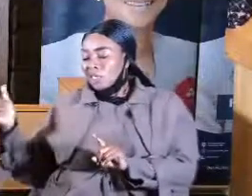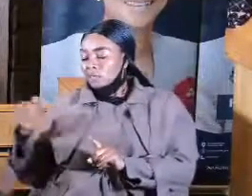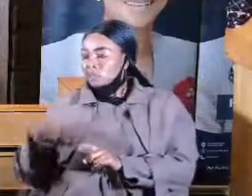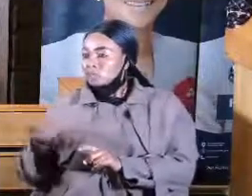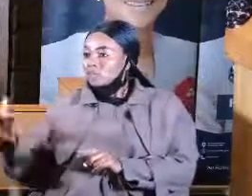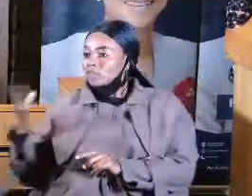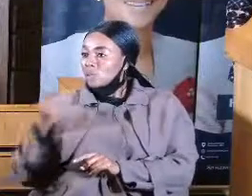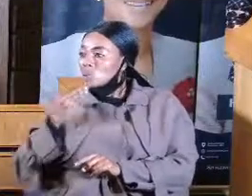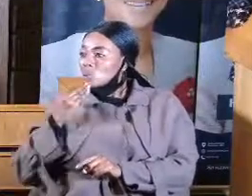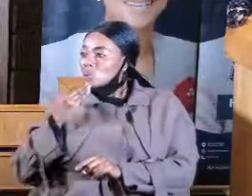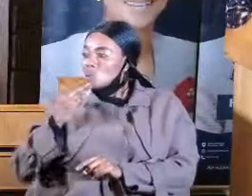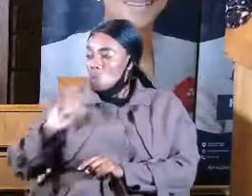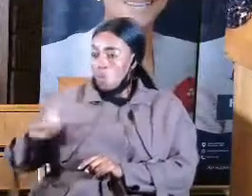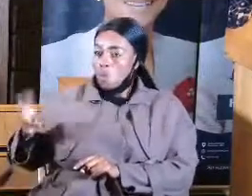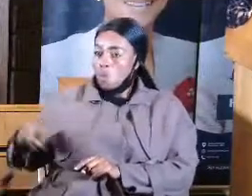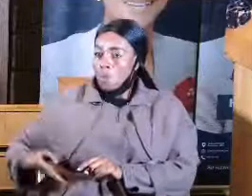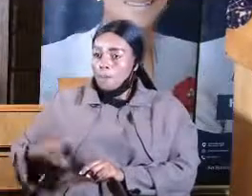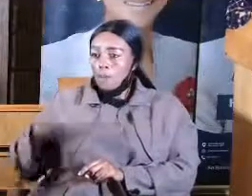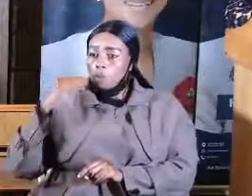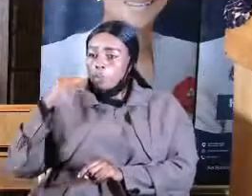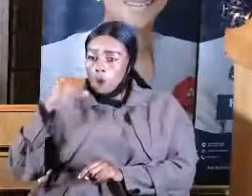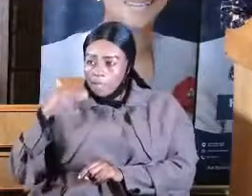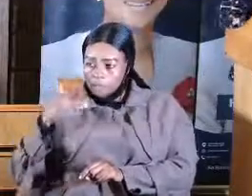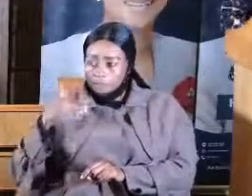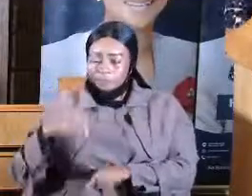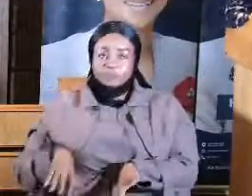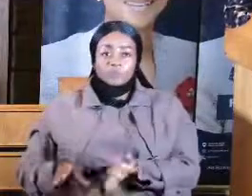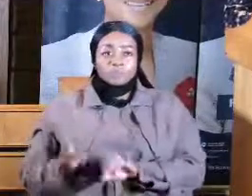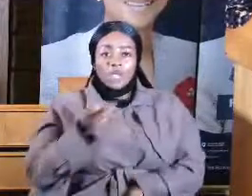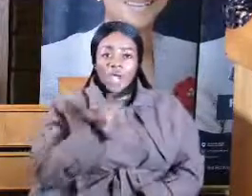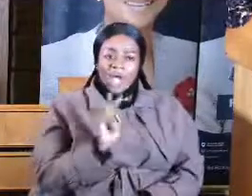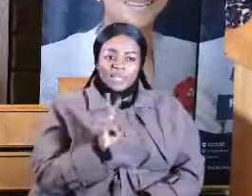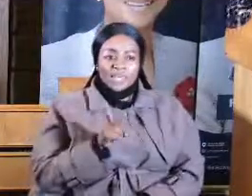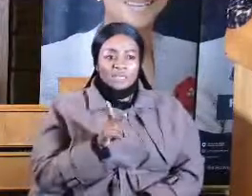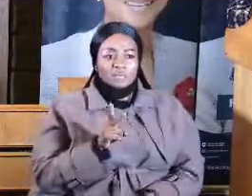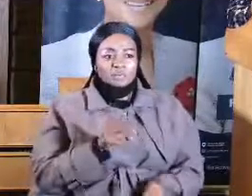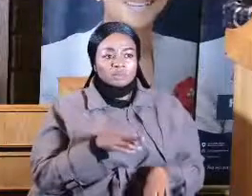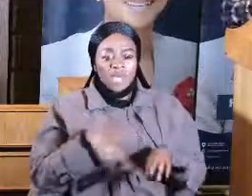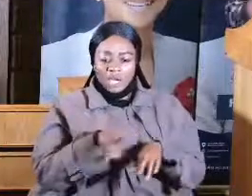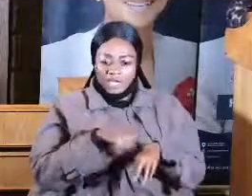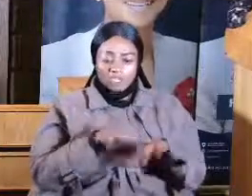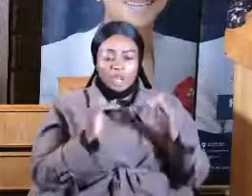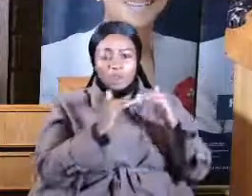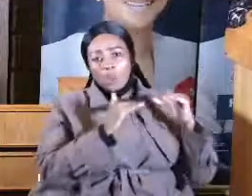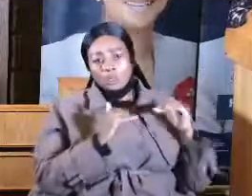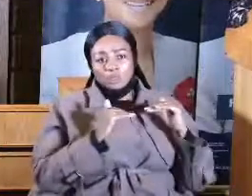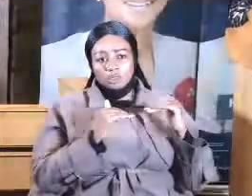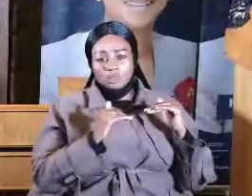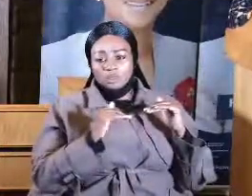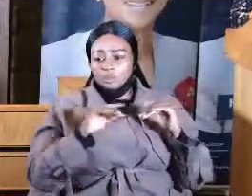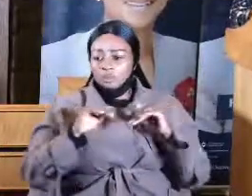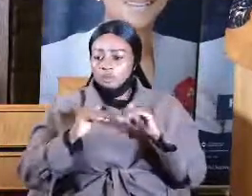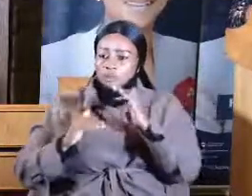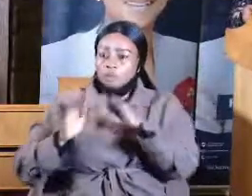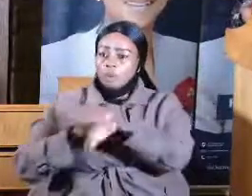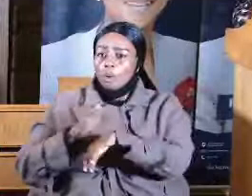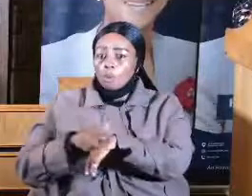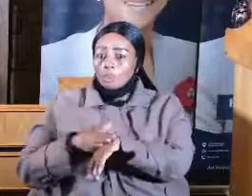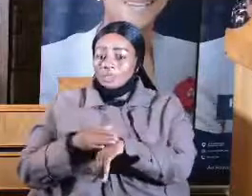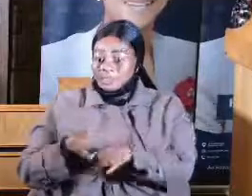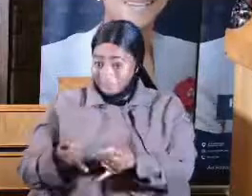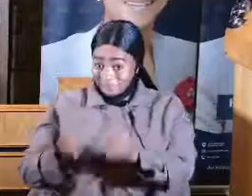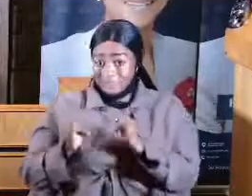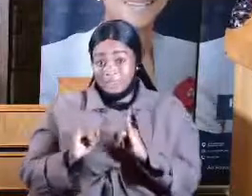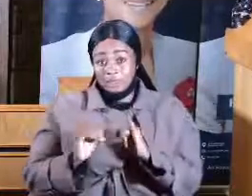males. There's also a move that sees that we are prioritizing racial equality over gender equality, and that is something very serious